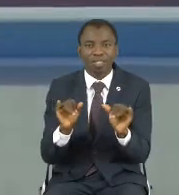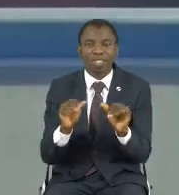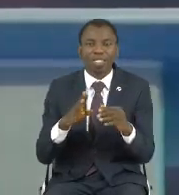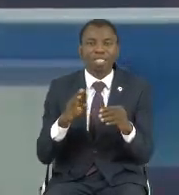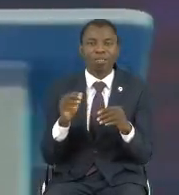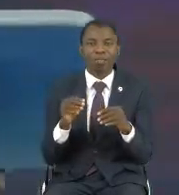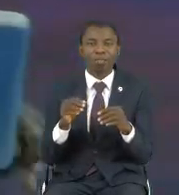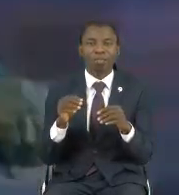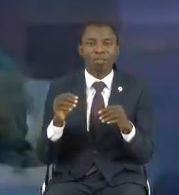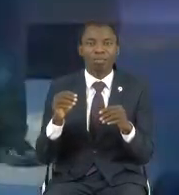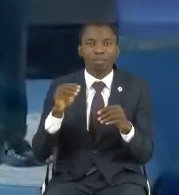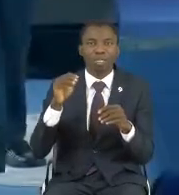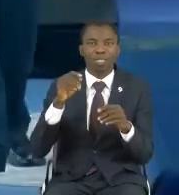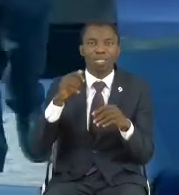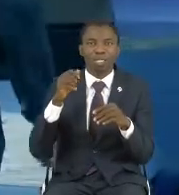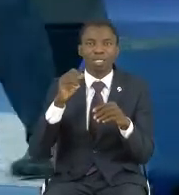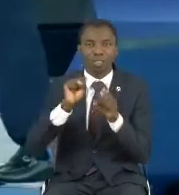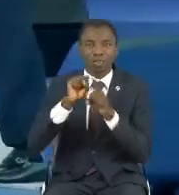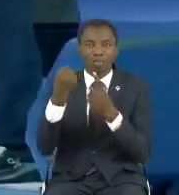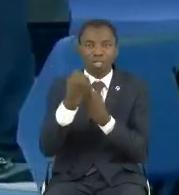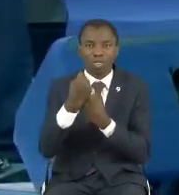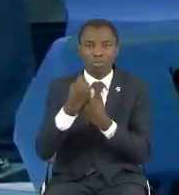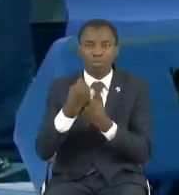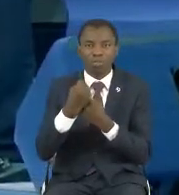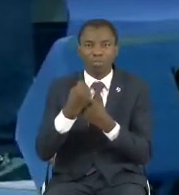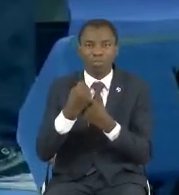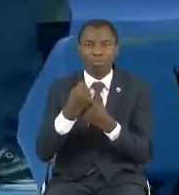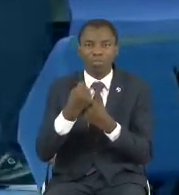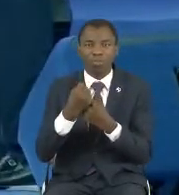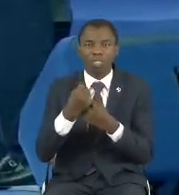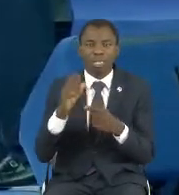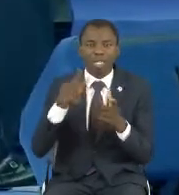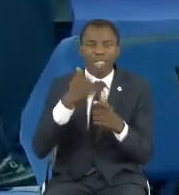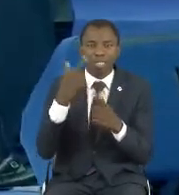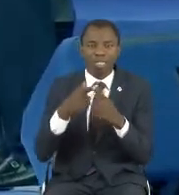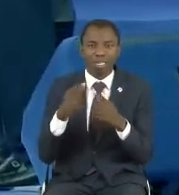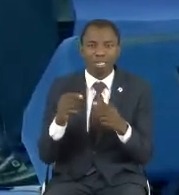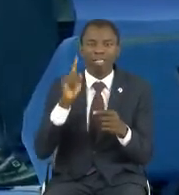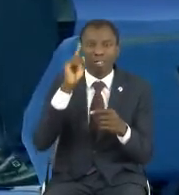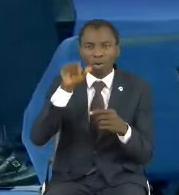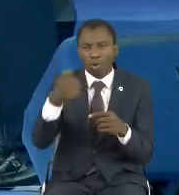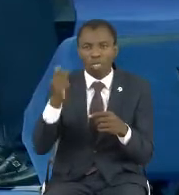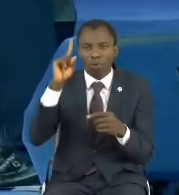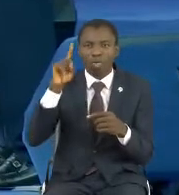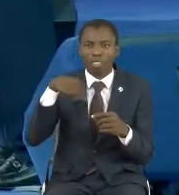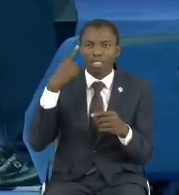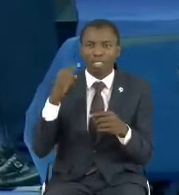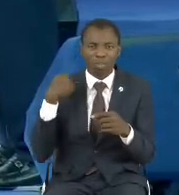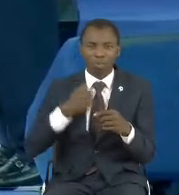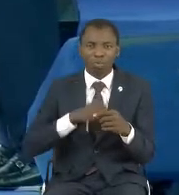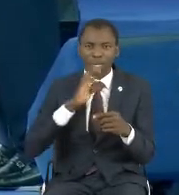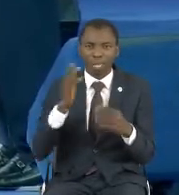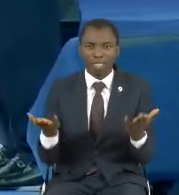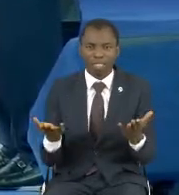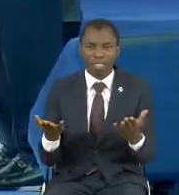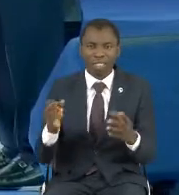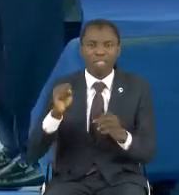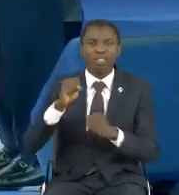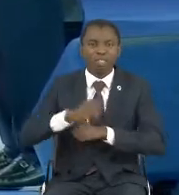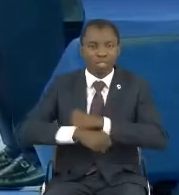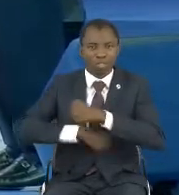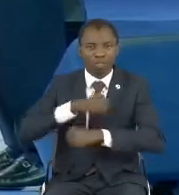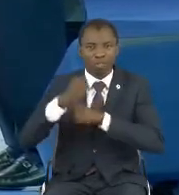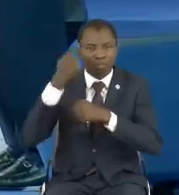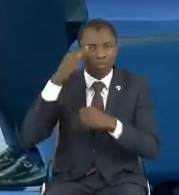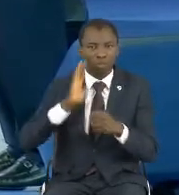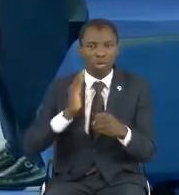thief said, are you talking like that? We are here suffering for our own sin,